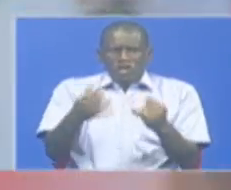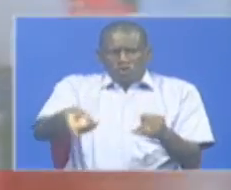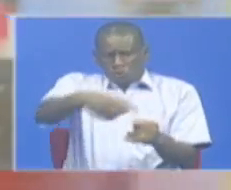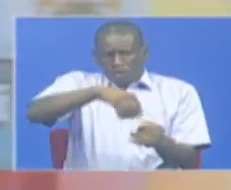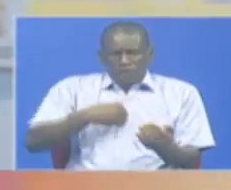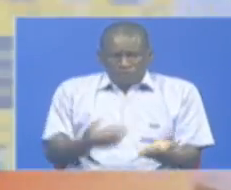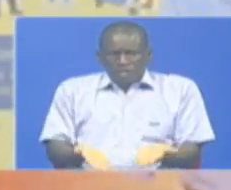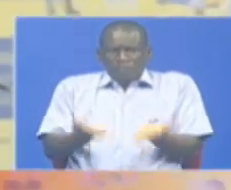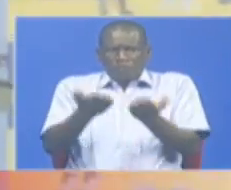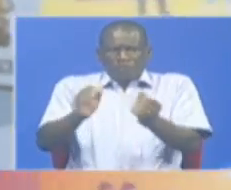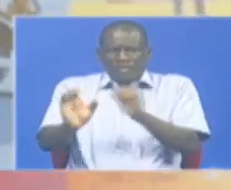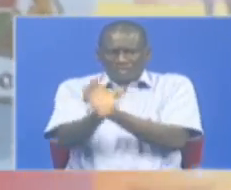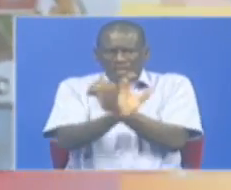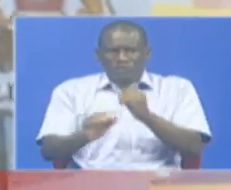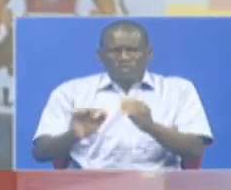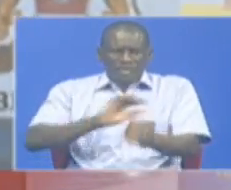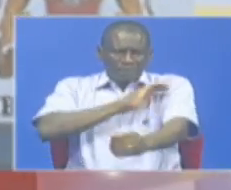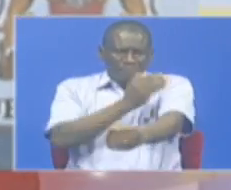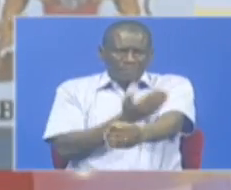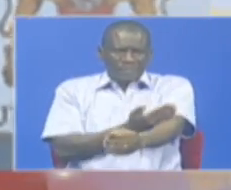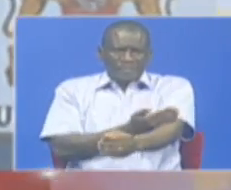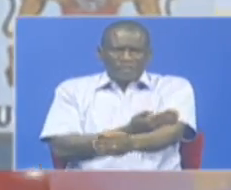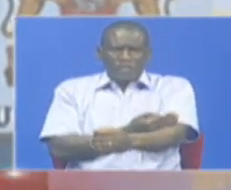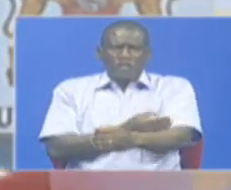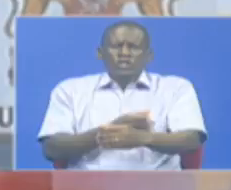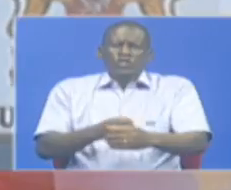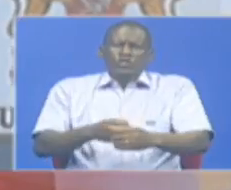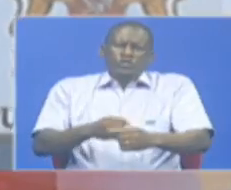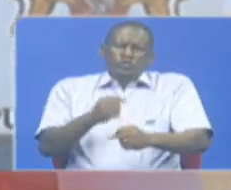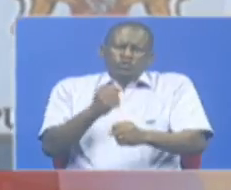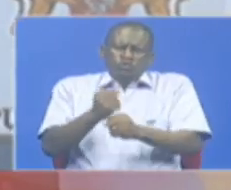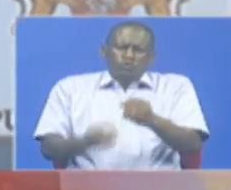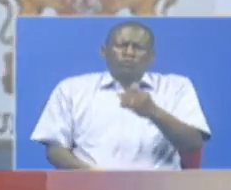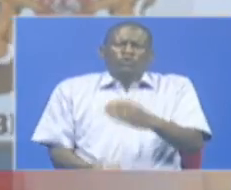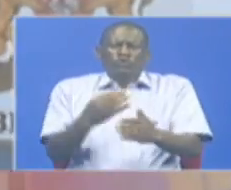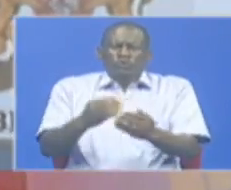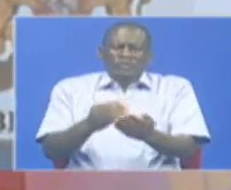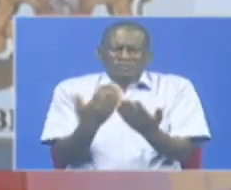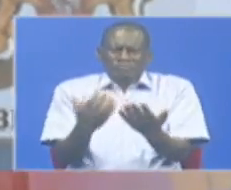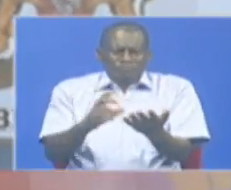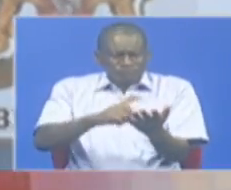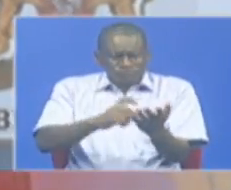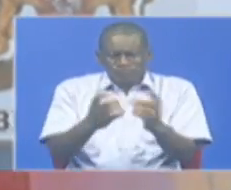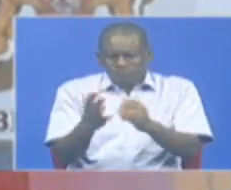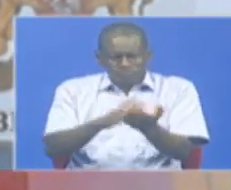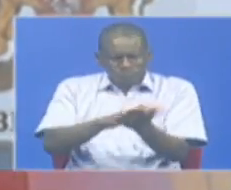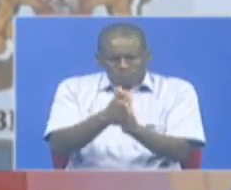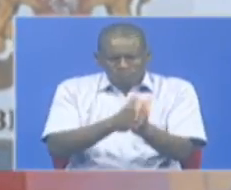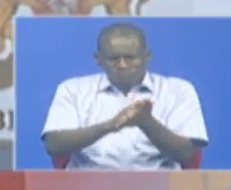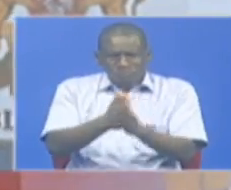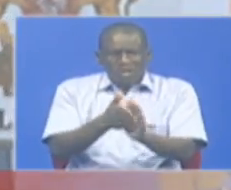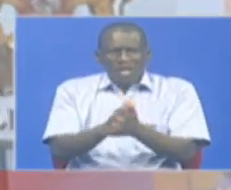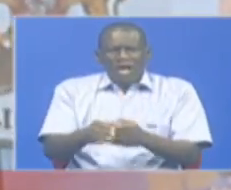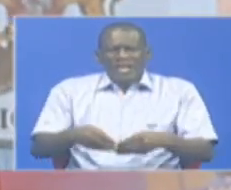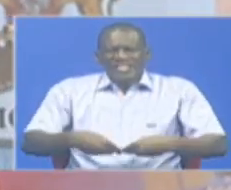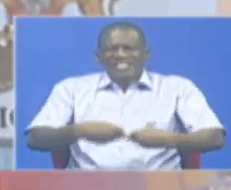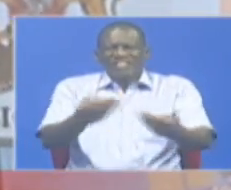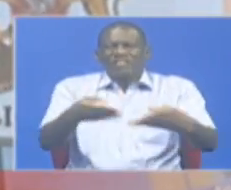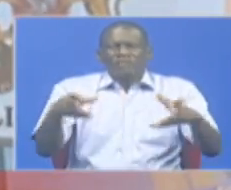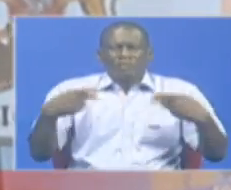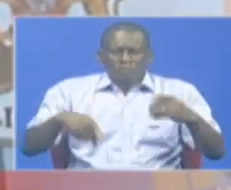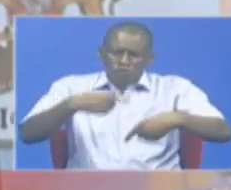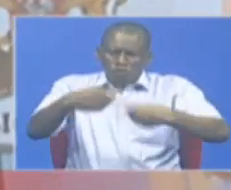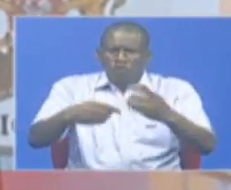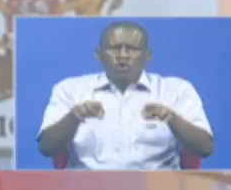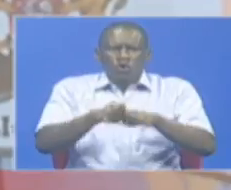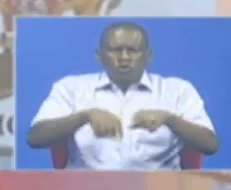country's capacity to mass produce hand sanitizers, and the distribution of the same is ongoing. We have also continued